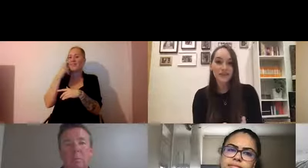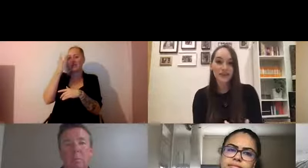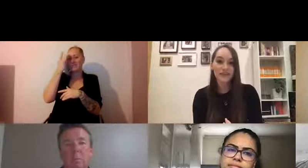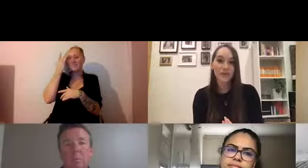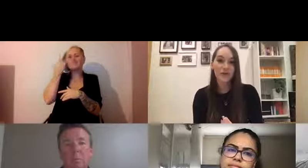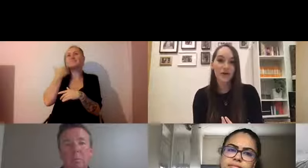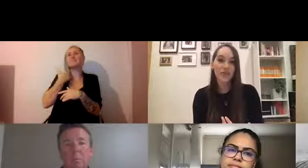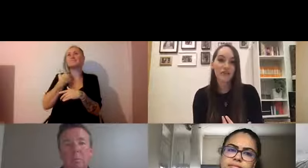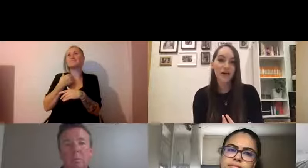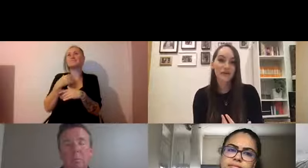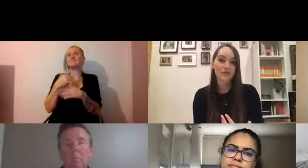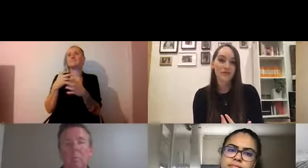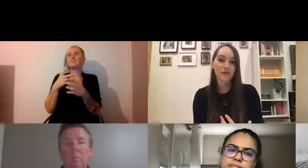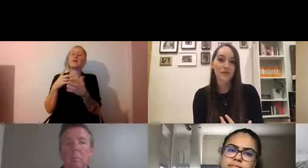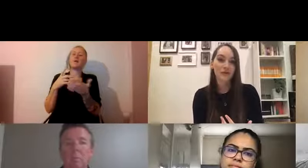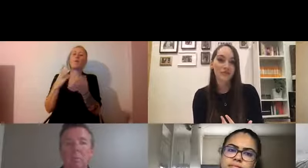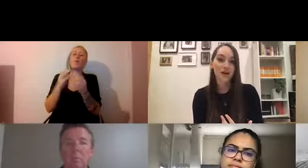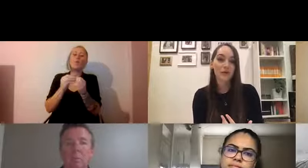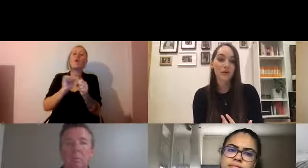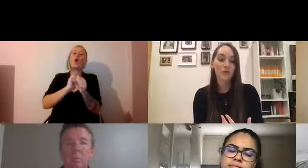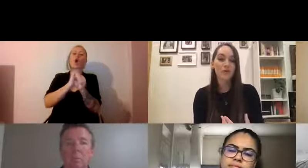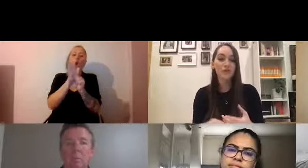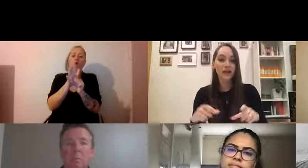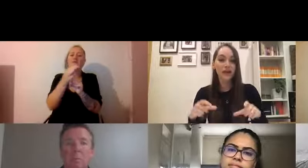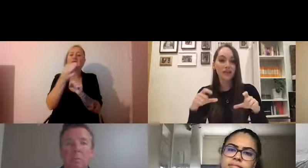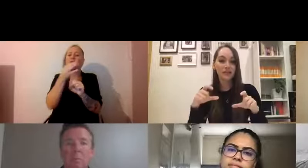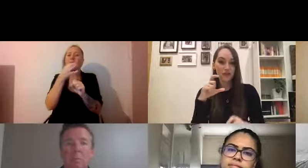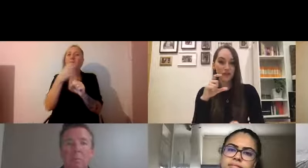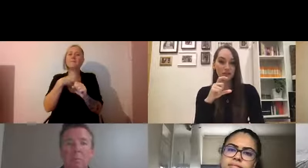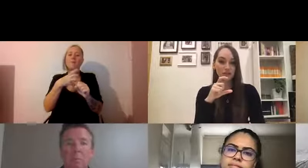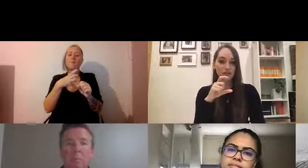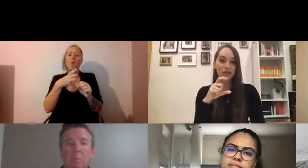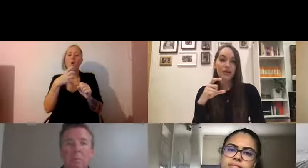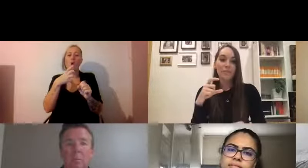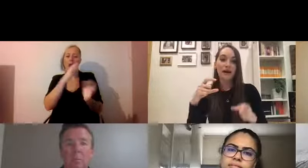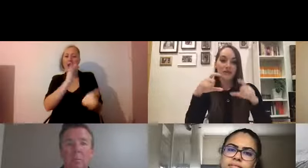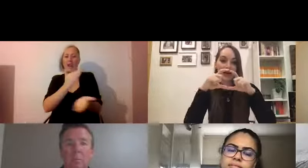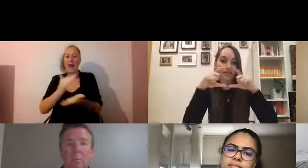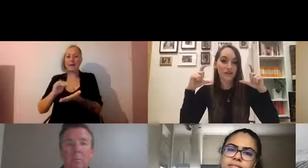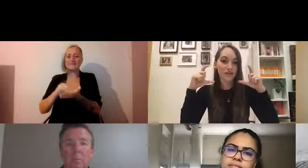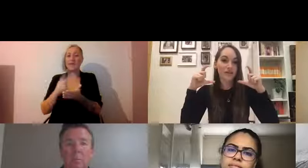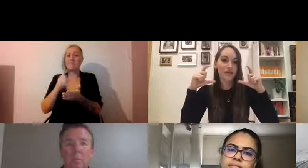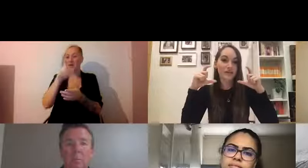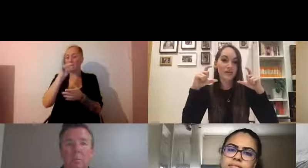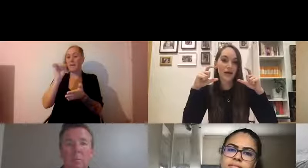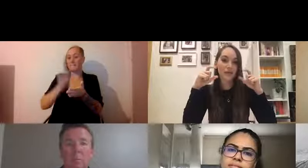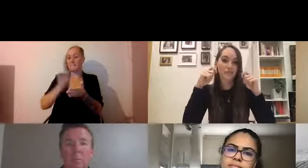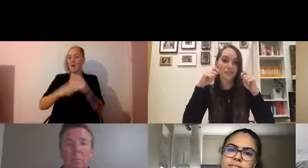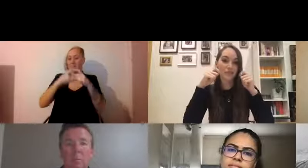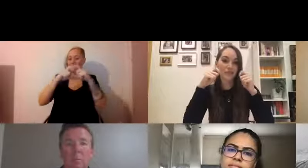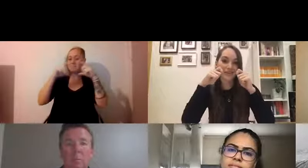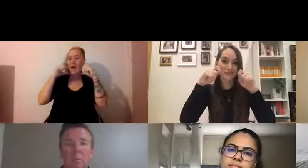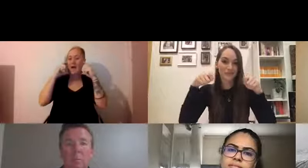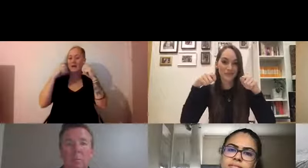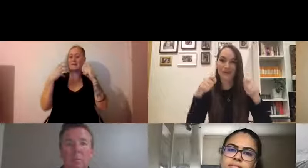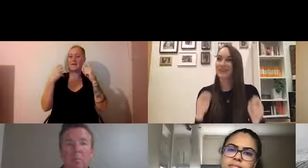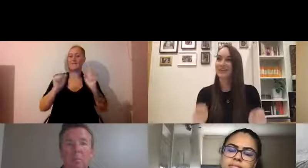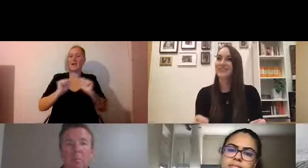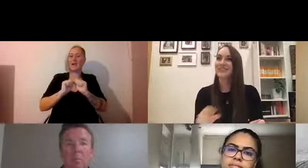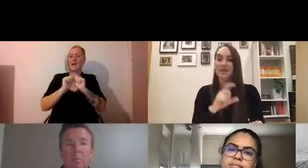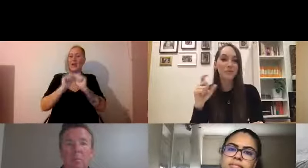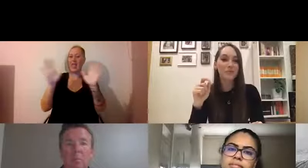suppose things are easing with COVID now, and so fewer masks are being worn, but you can actually purchase masks that have a clear,